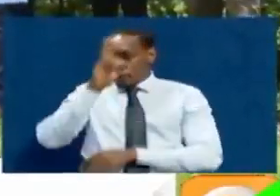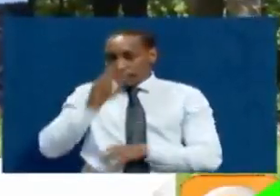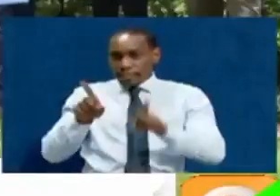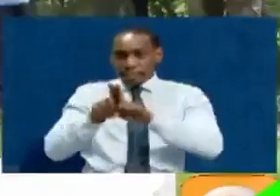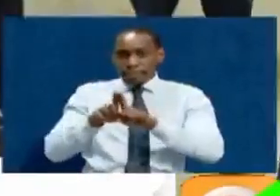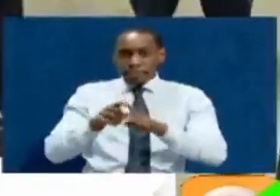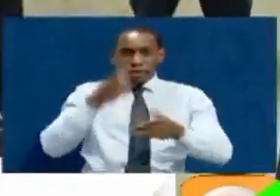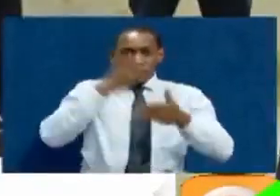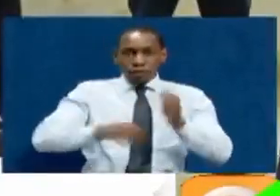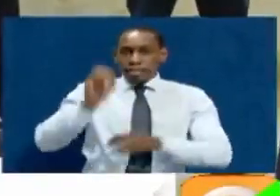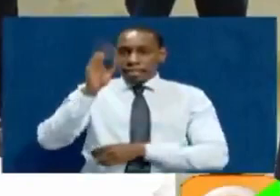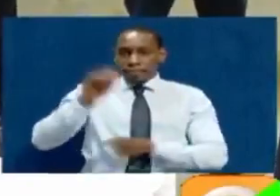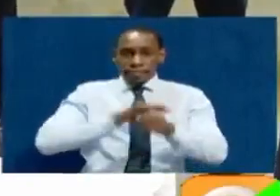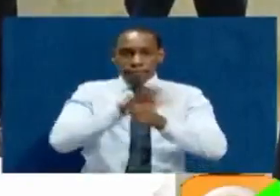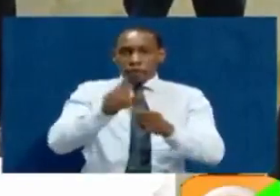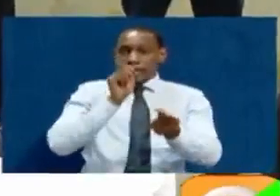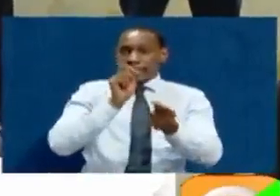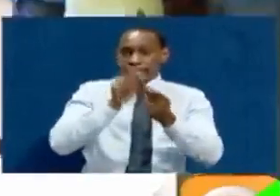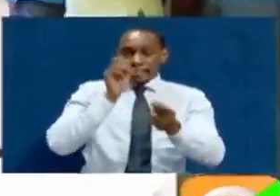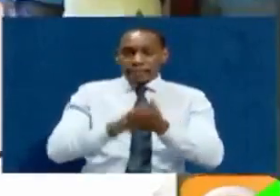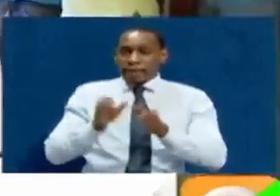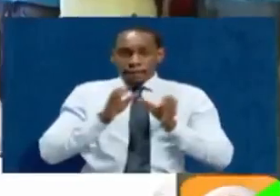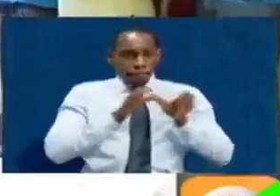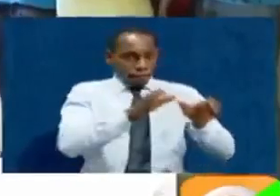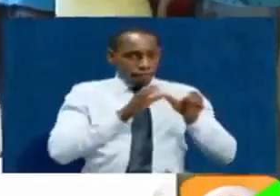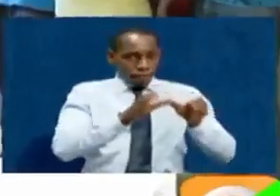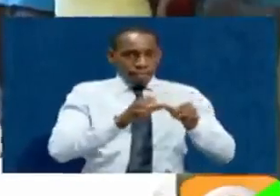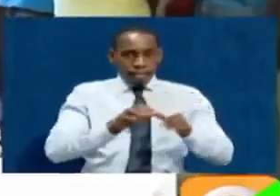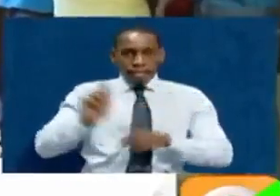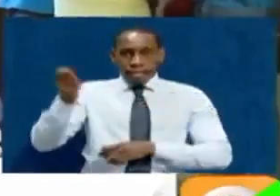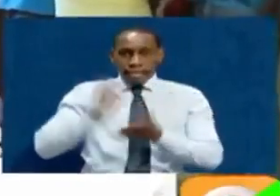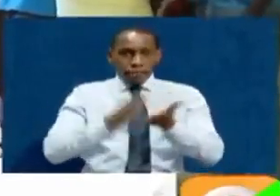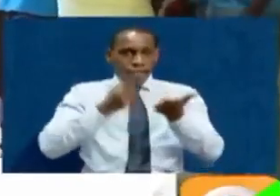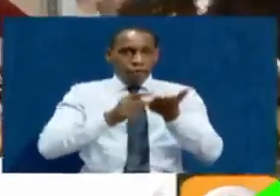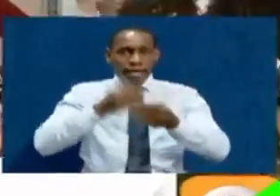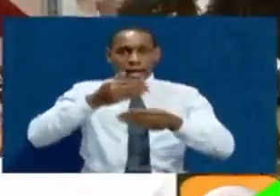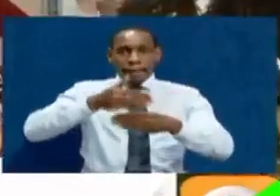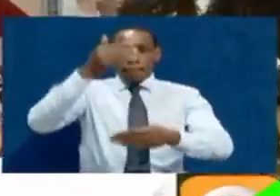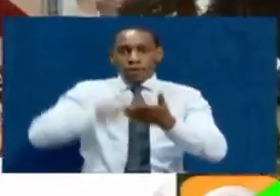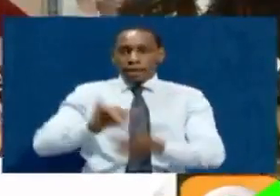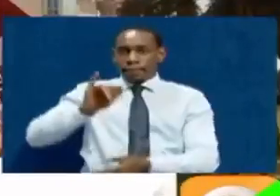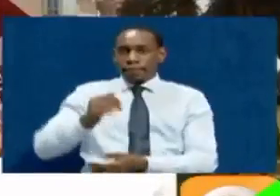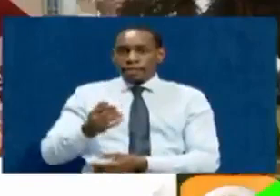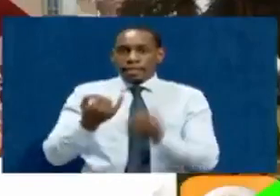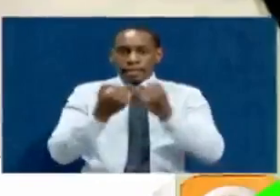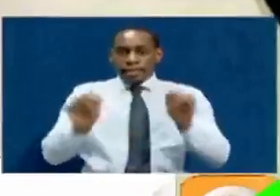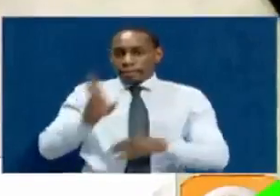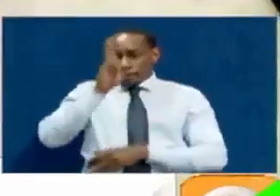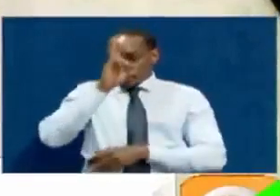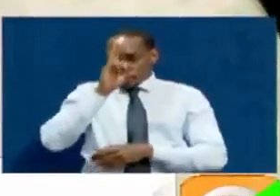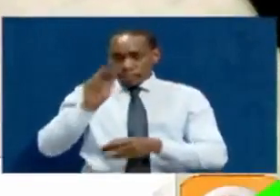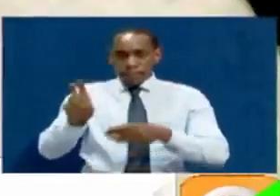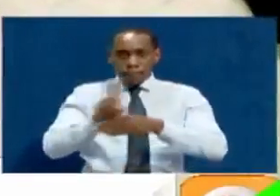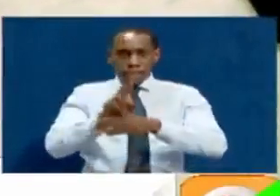the double cost of COVID-19 testing imposed on them at the Kenya and Uganda border. The Independent Police Oversight